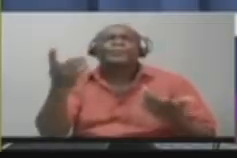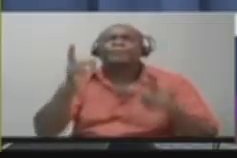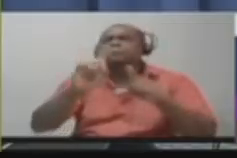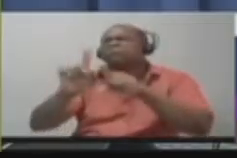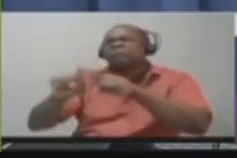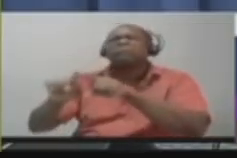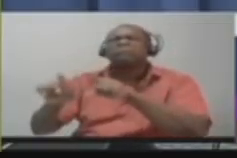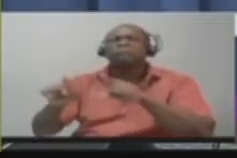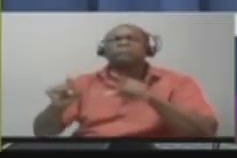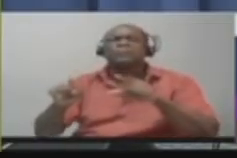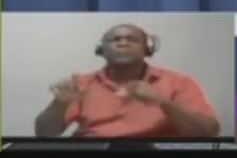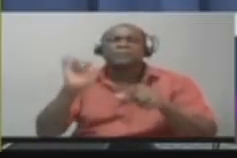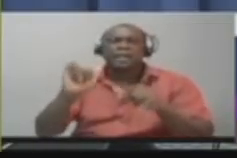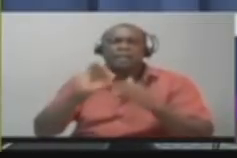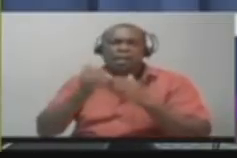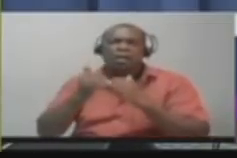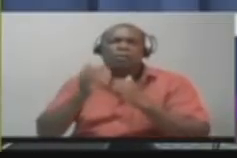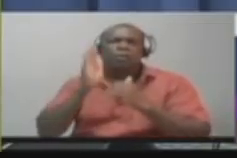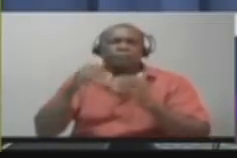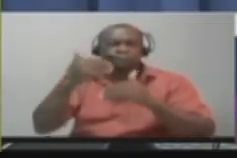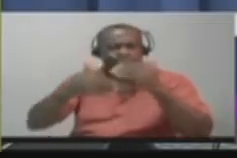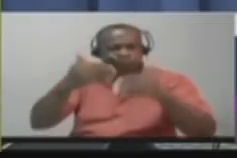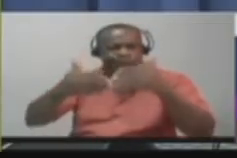across Trinidad and Tobago.